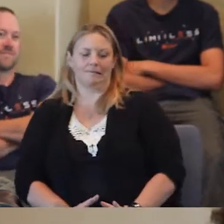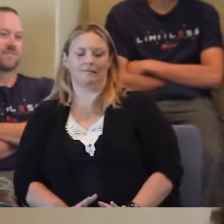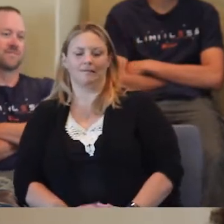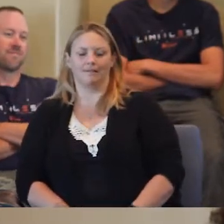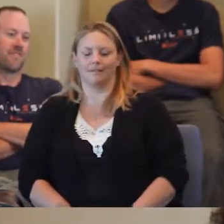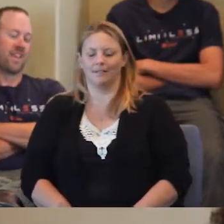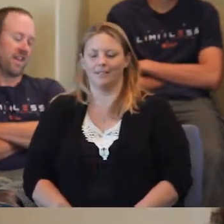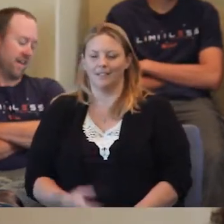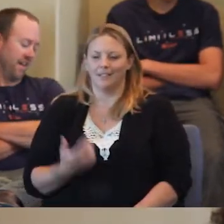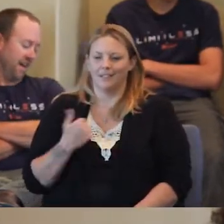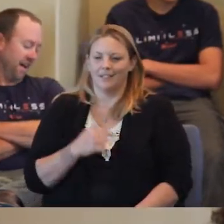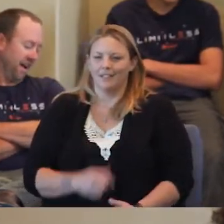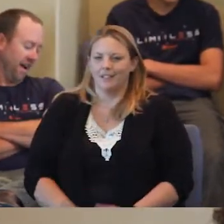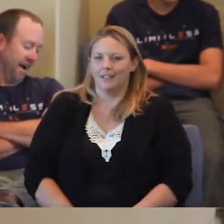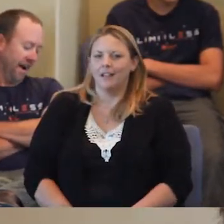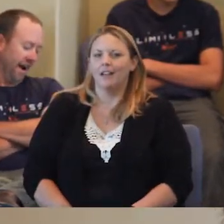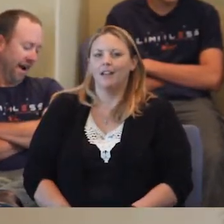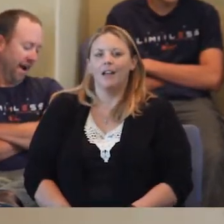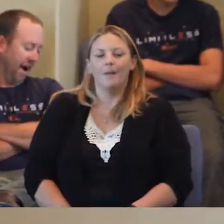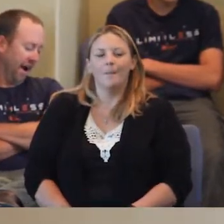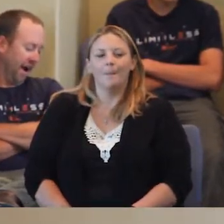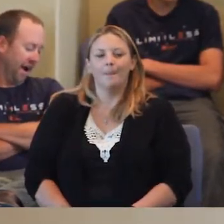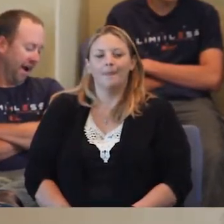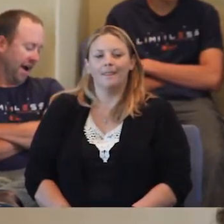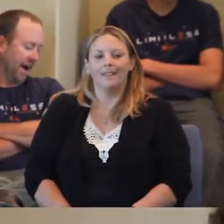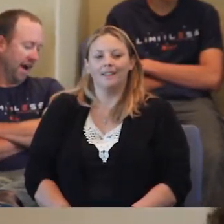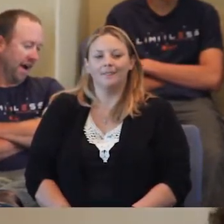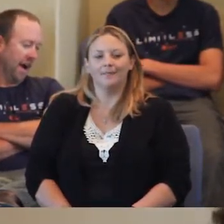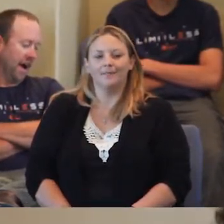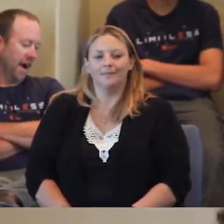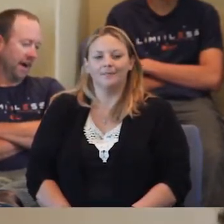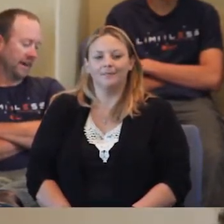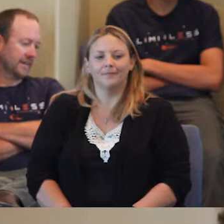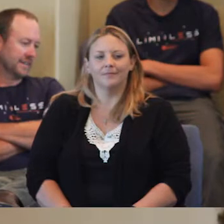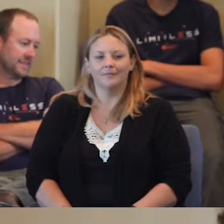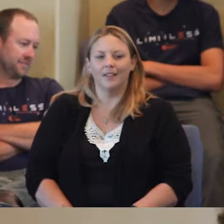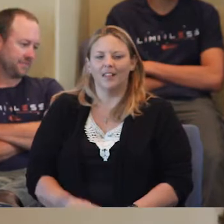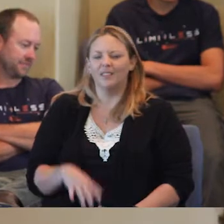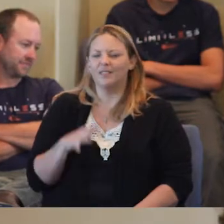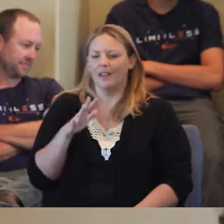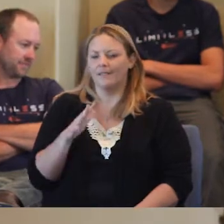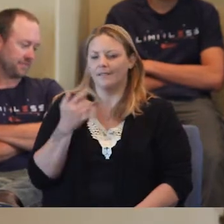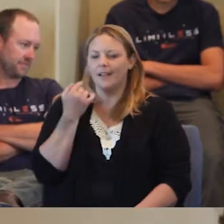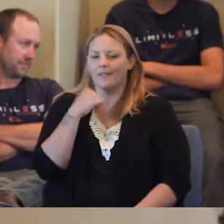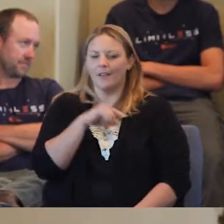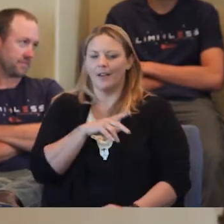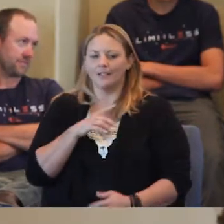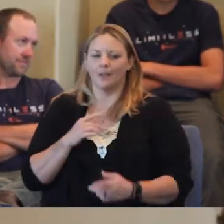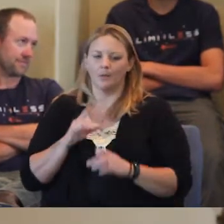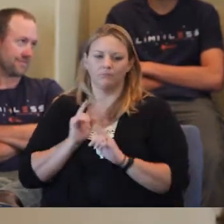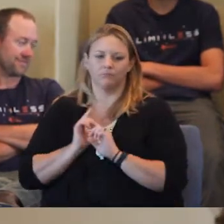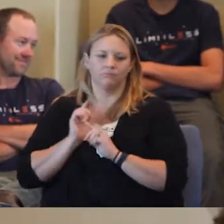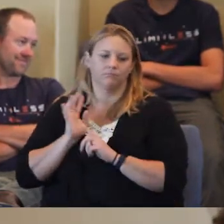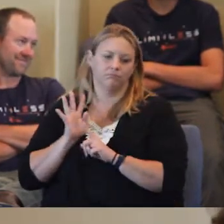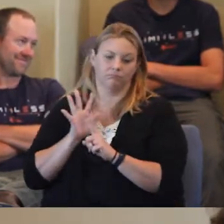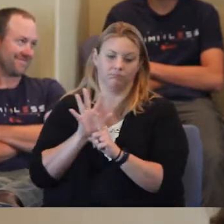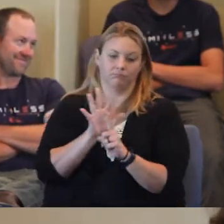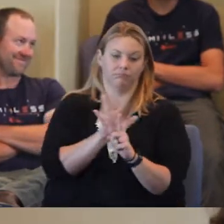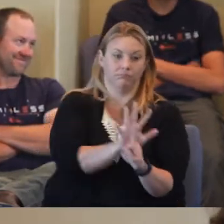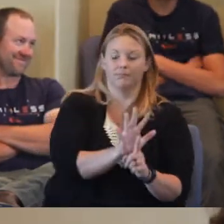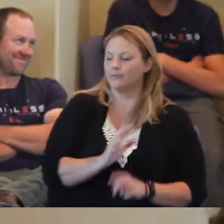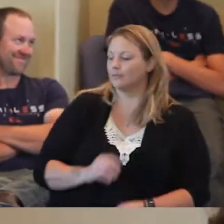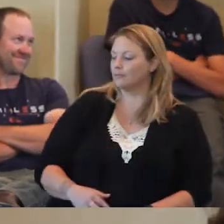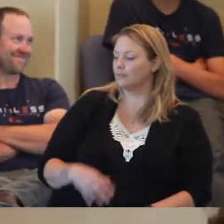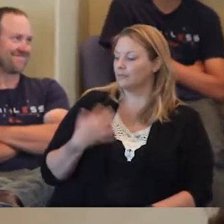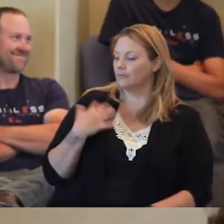like stayed away from us. And kind of makes sense. I mean, there was five of us walking towards